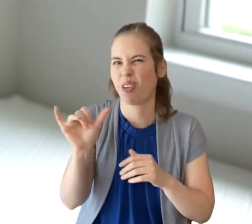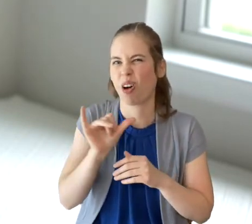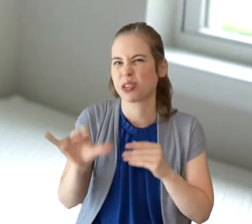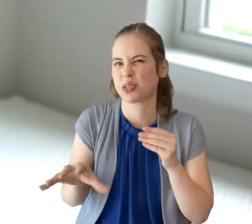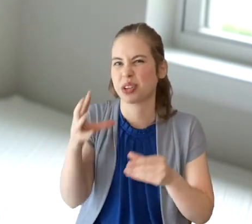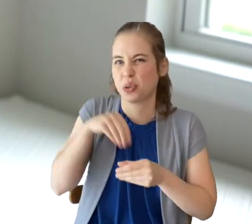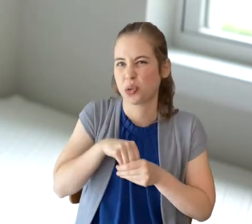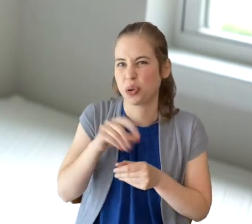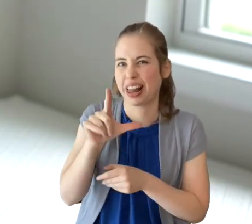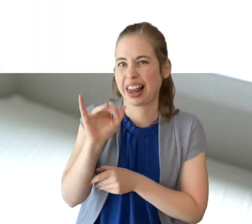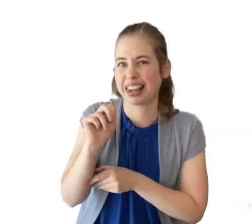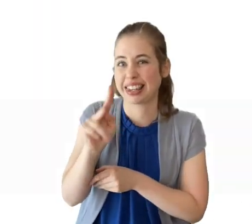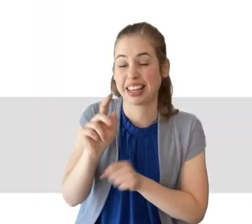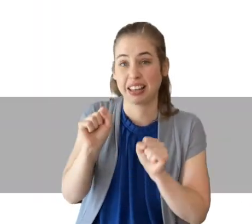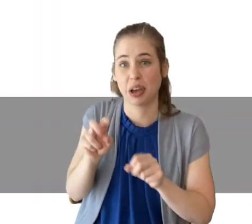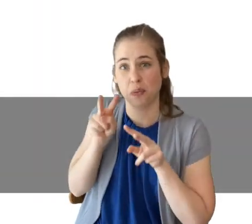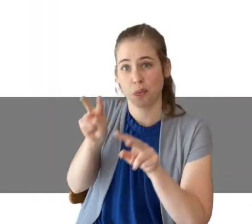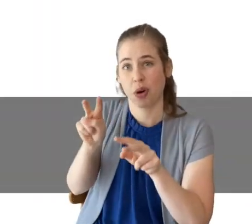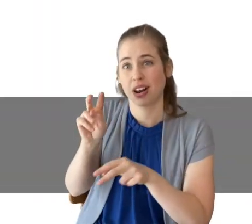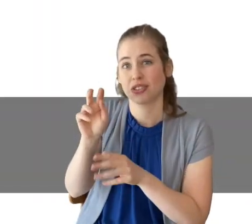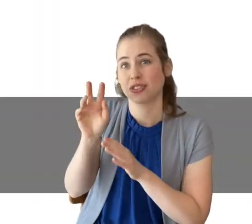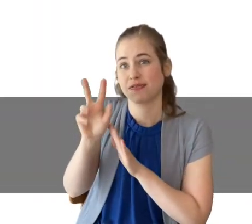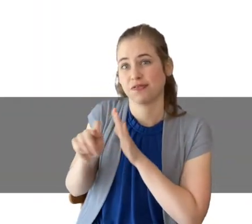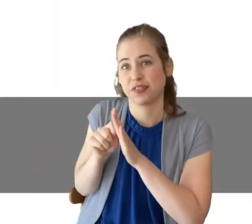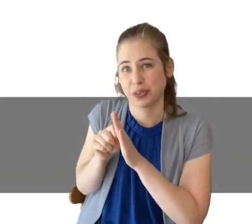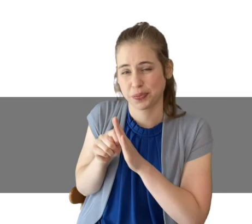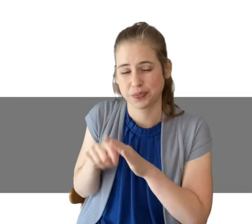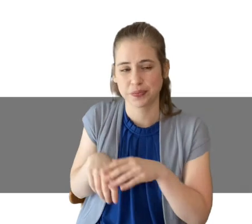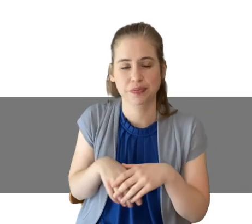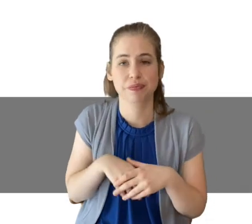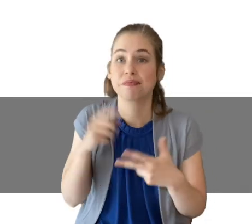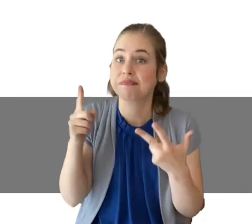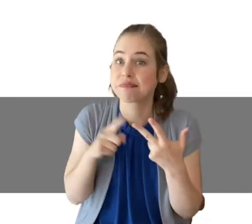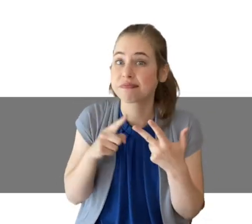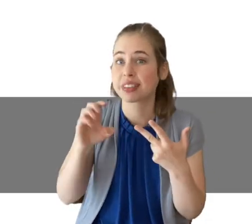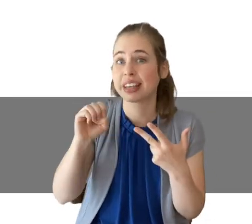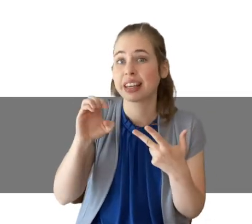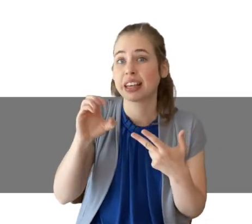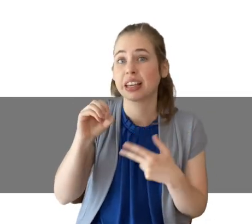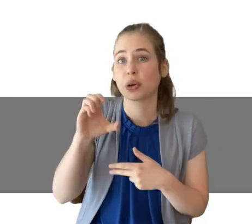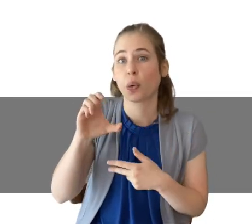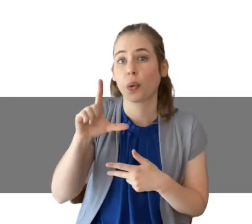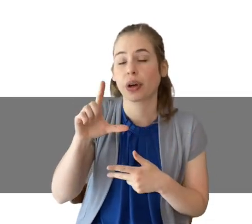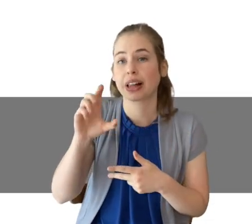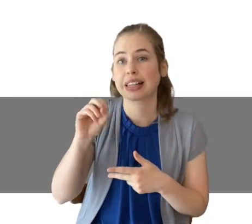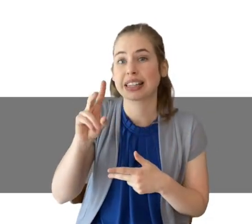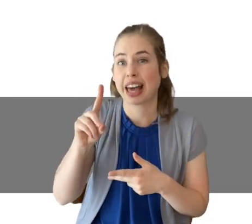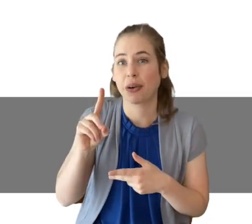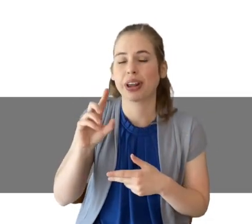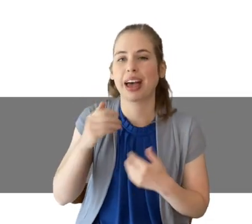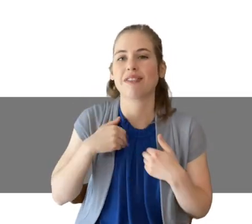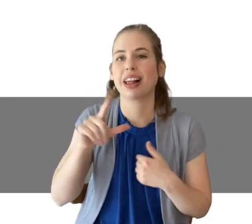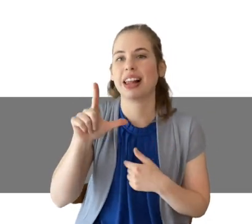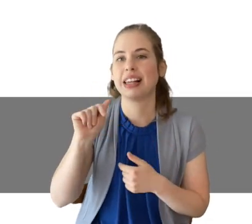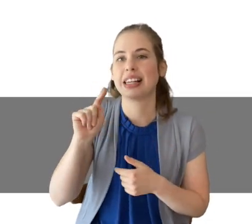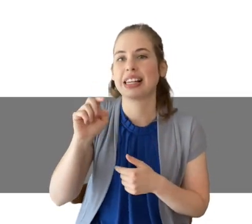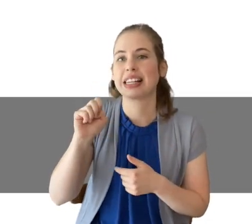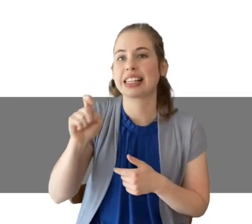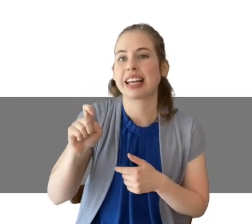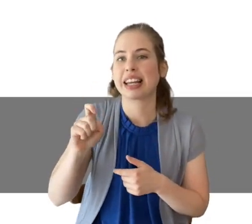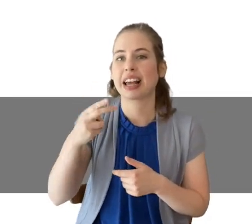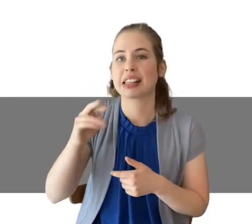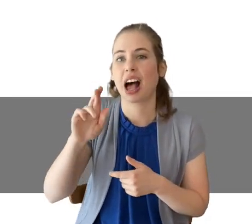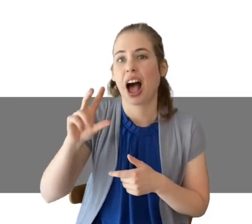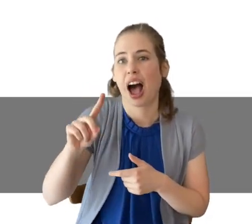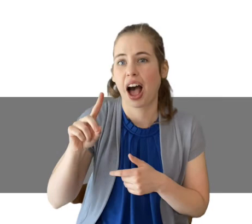video on the WinkBed. The EcoCloud features a latex hybrid construction and pocketed coils. While all